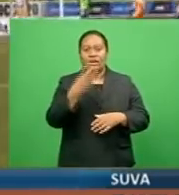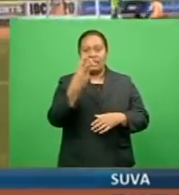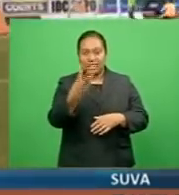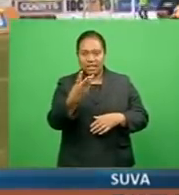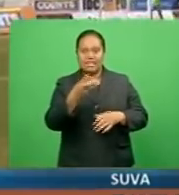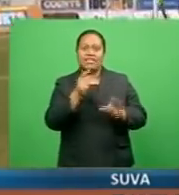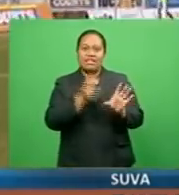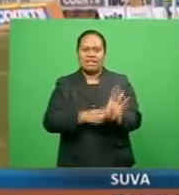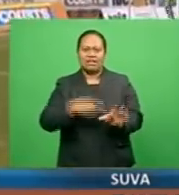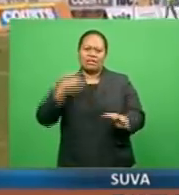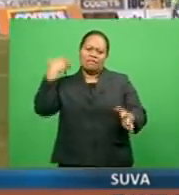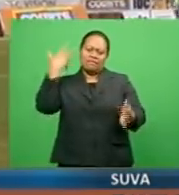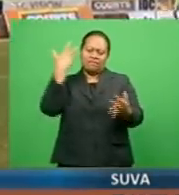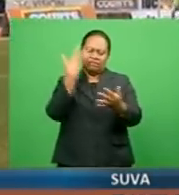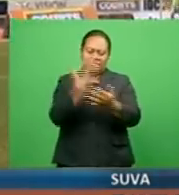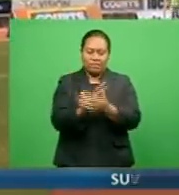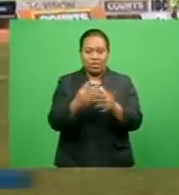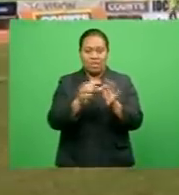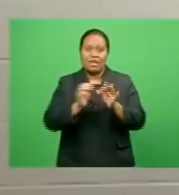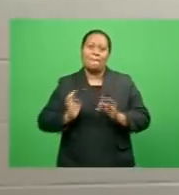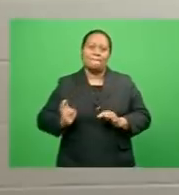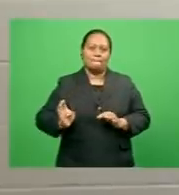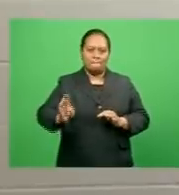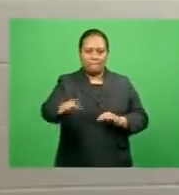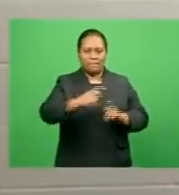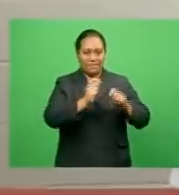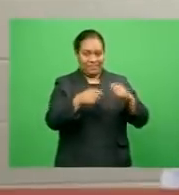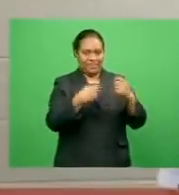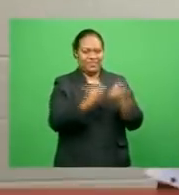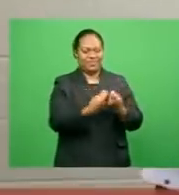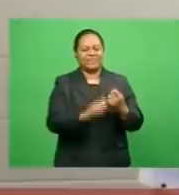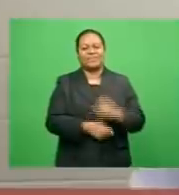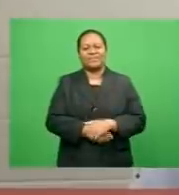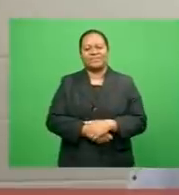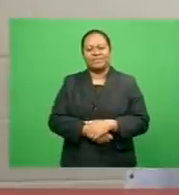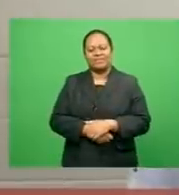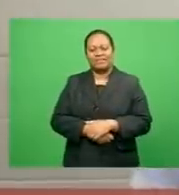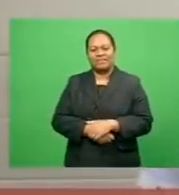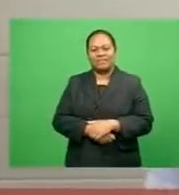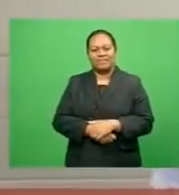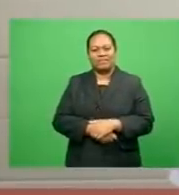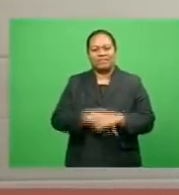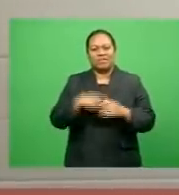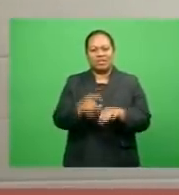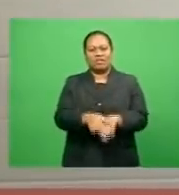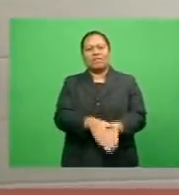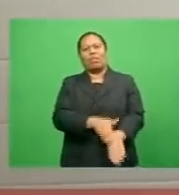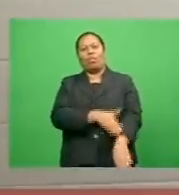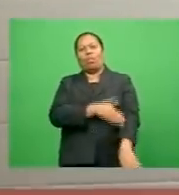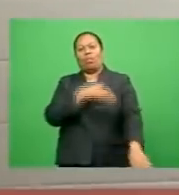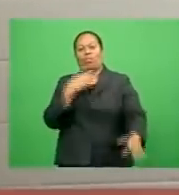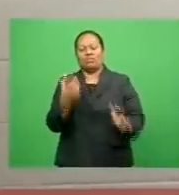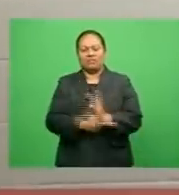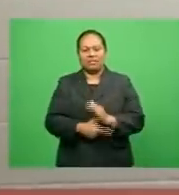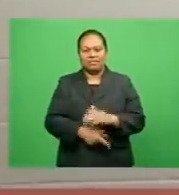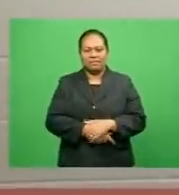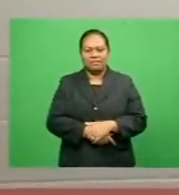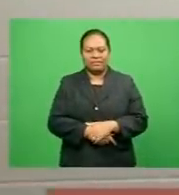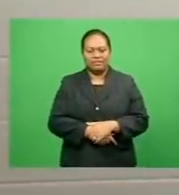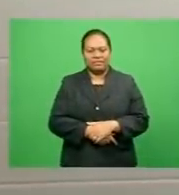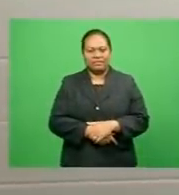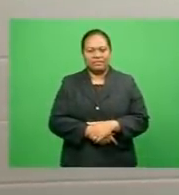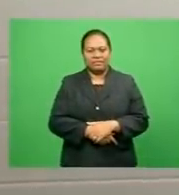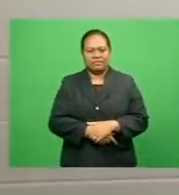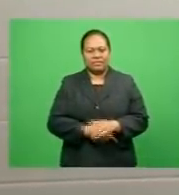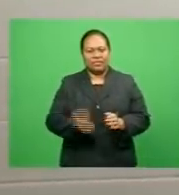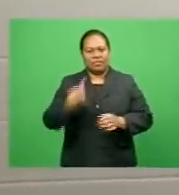was a long wait for the Mbua senior football team. I think this was a longing for us. And this has